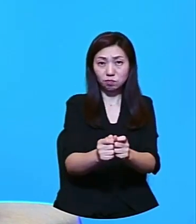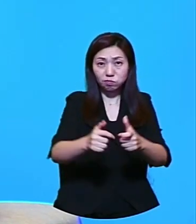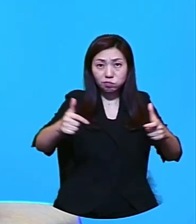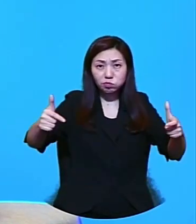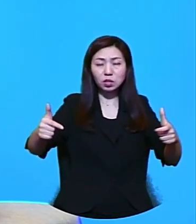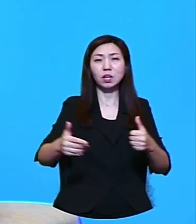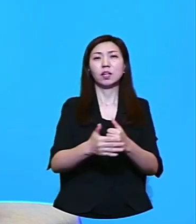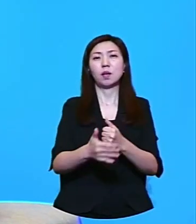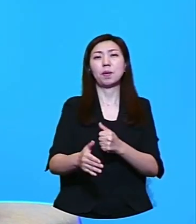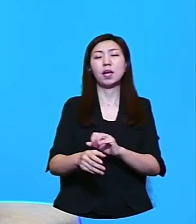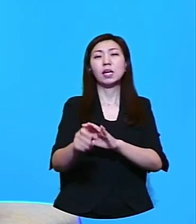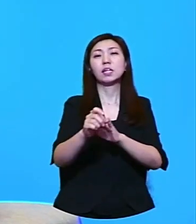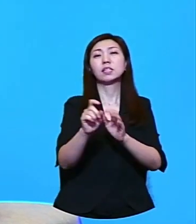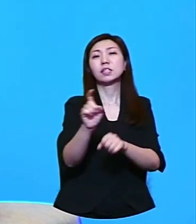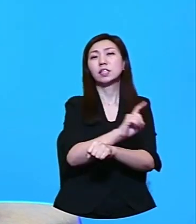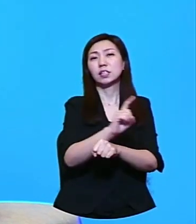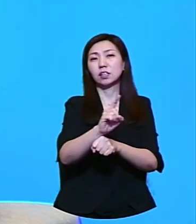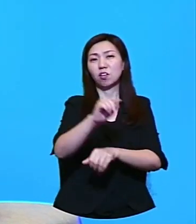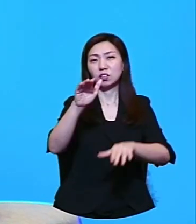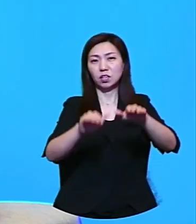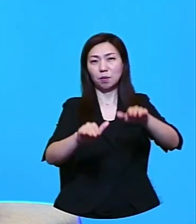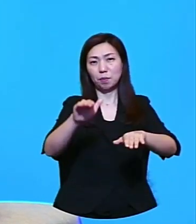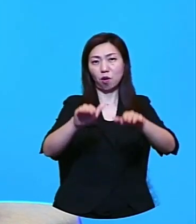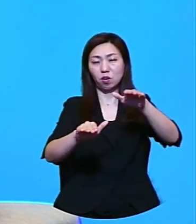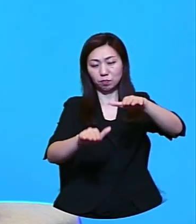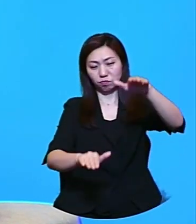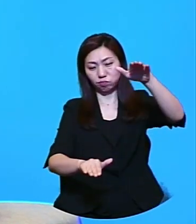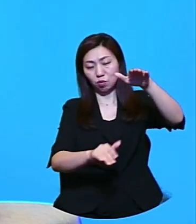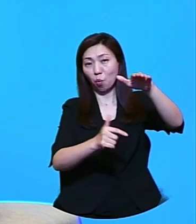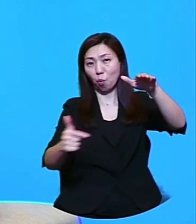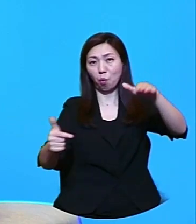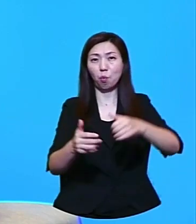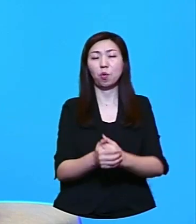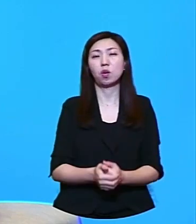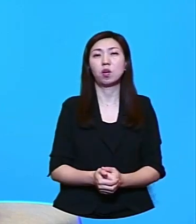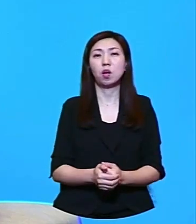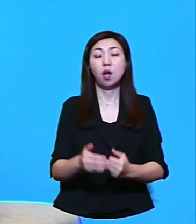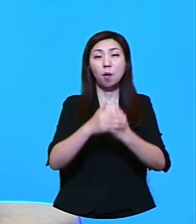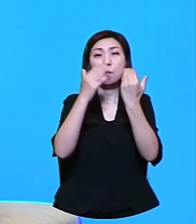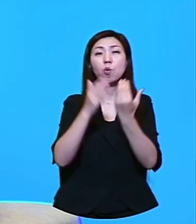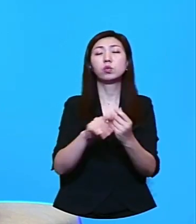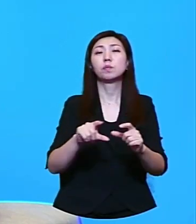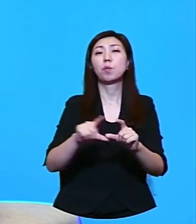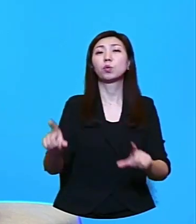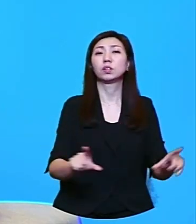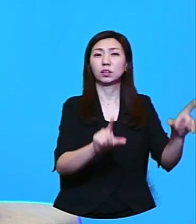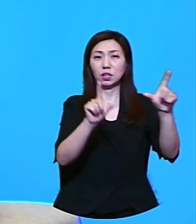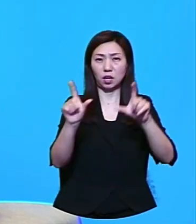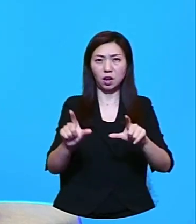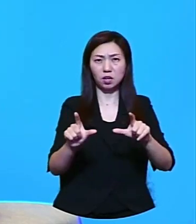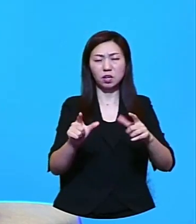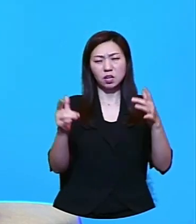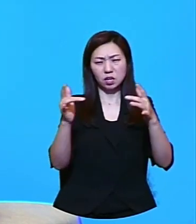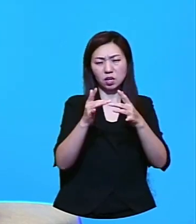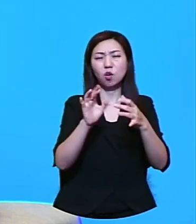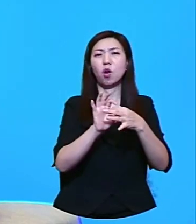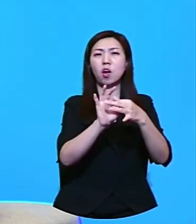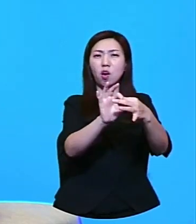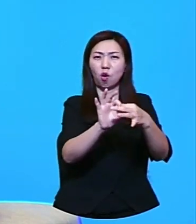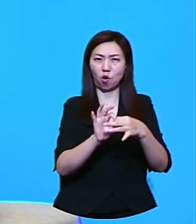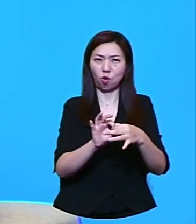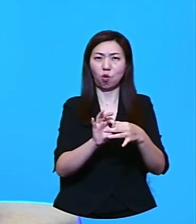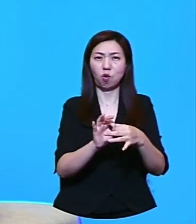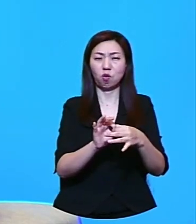every facet of our daily lives, for better or worse. But in a sense, this